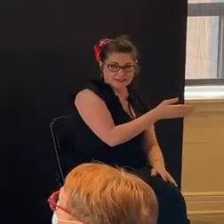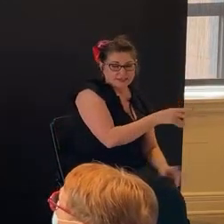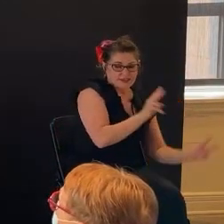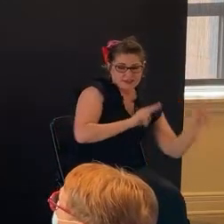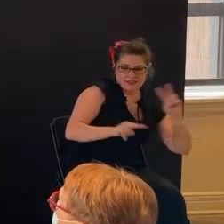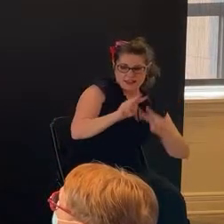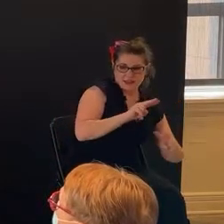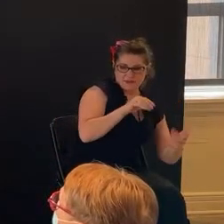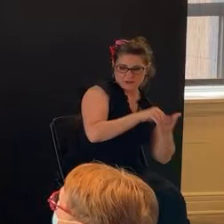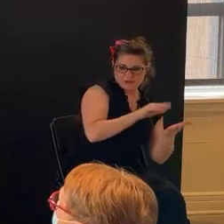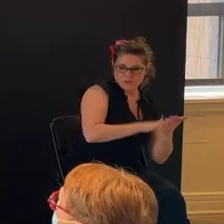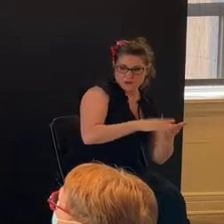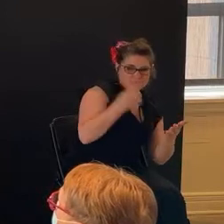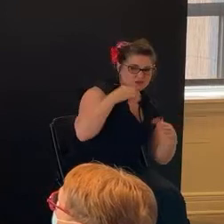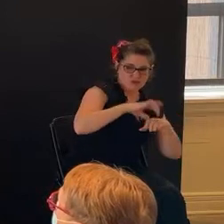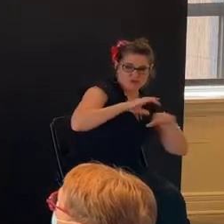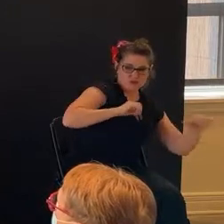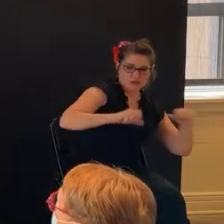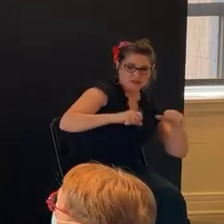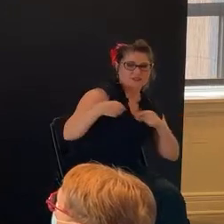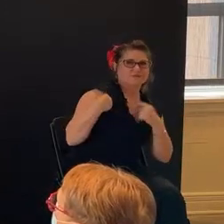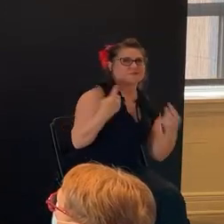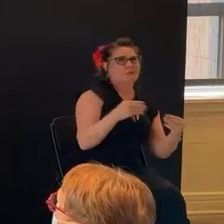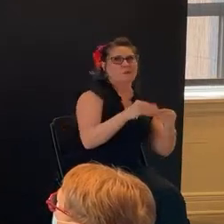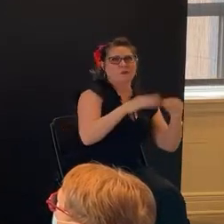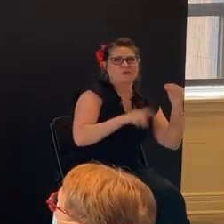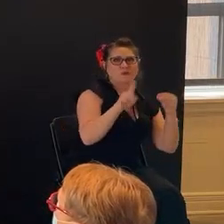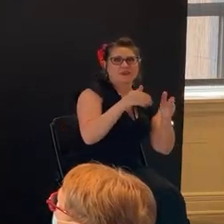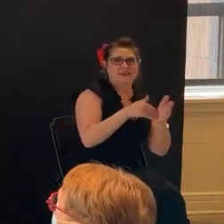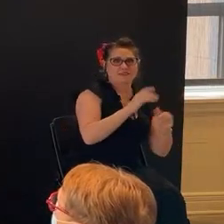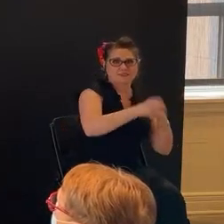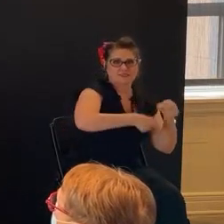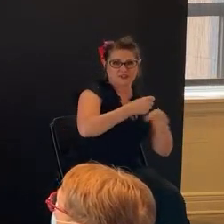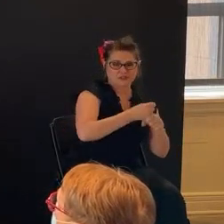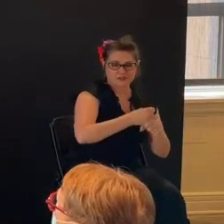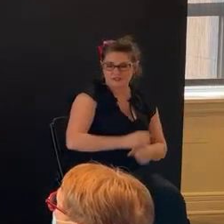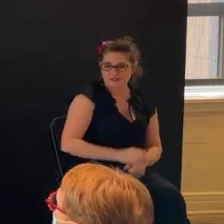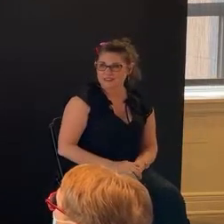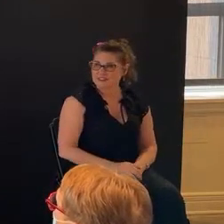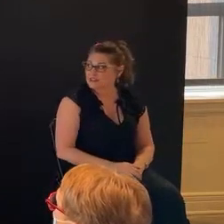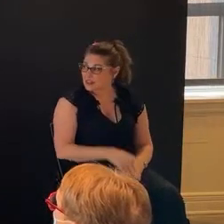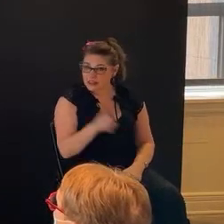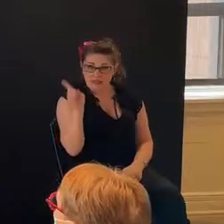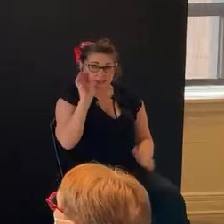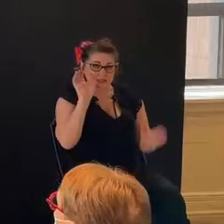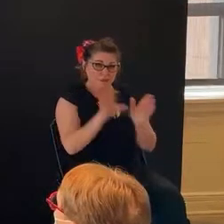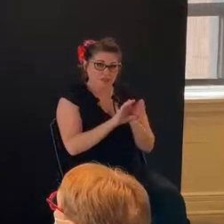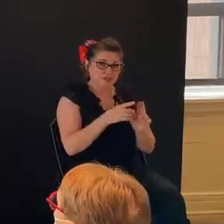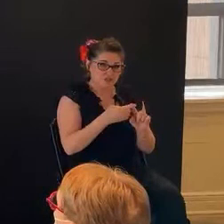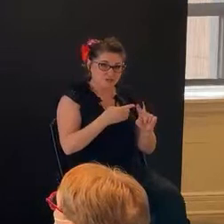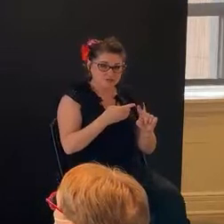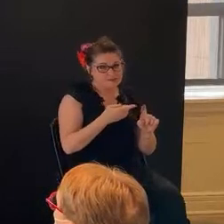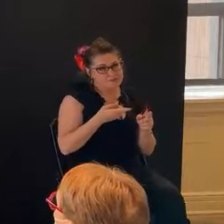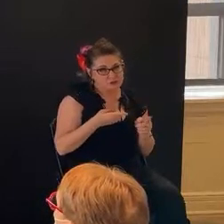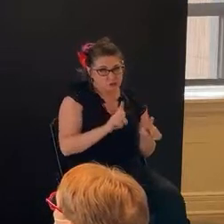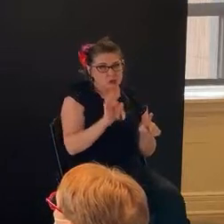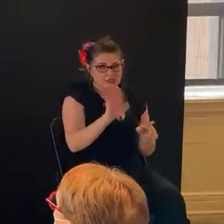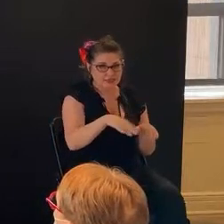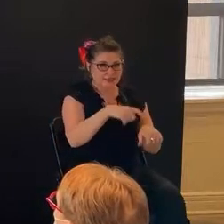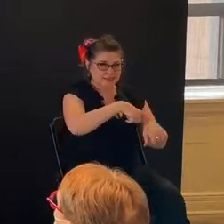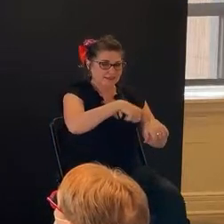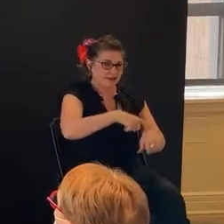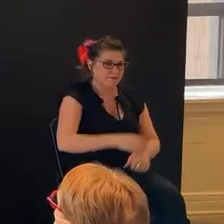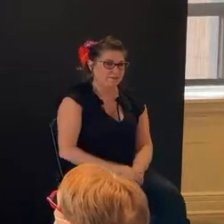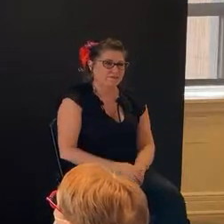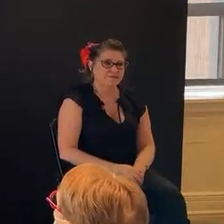on earthquakes for more than 1,000 years. And this is a picture from that time period,